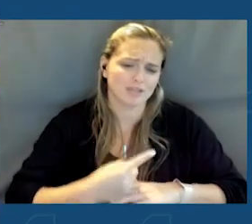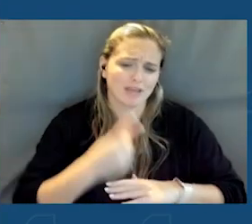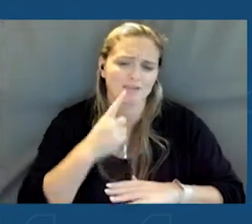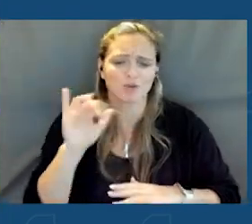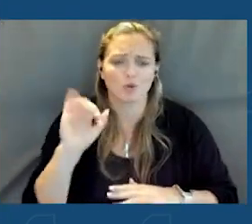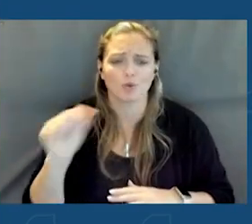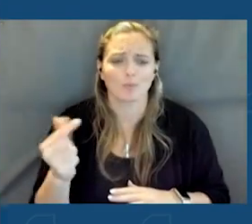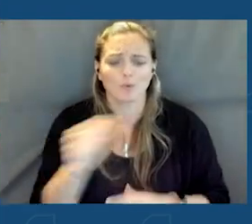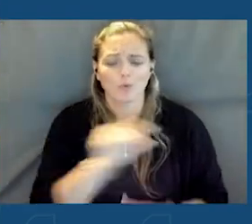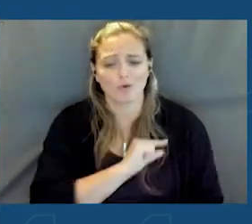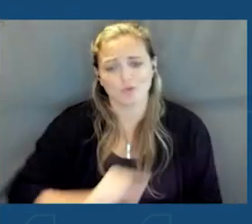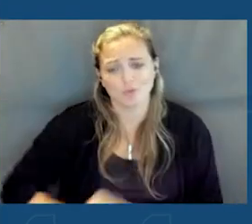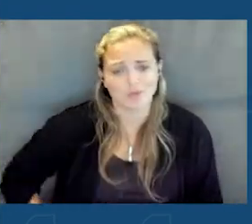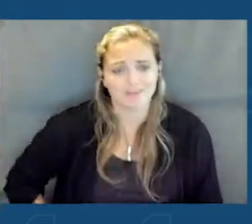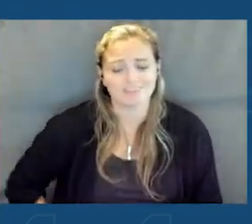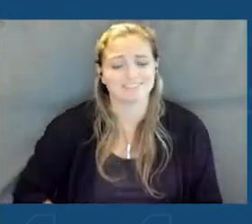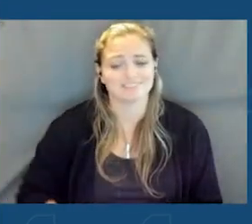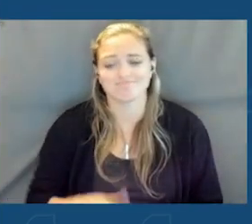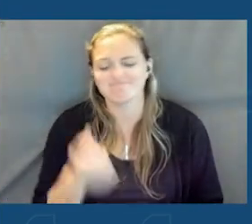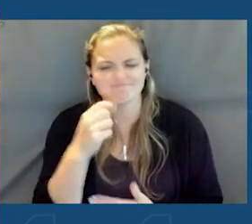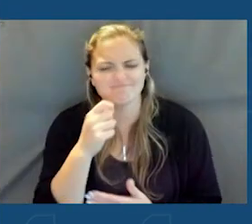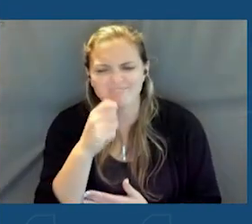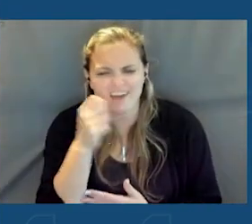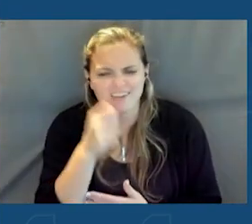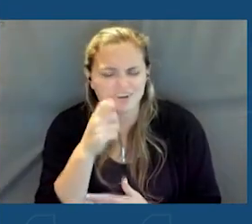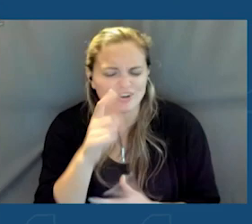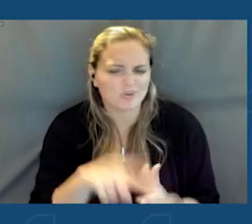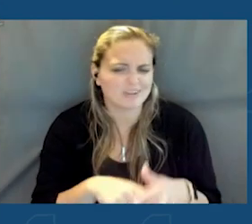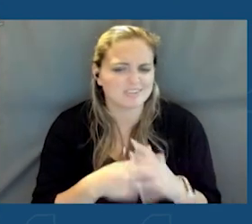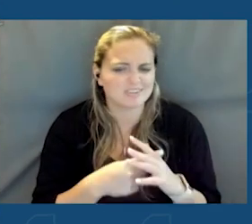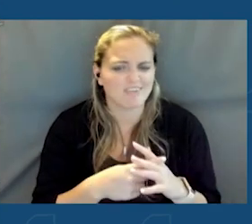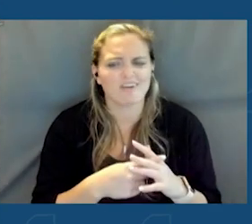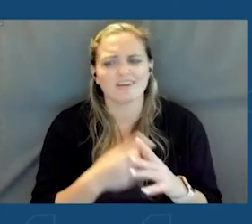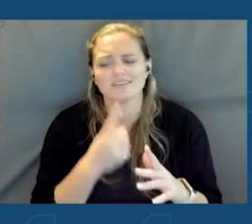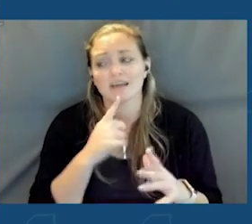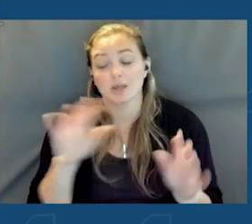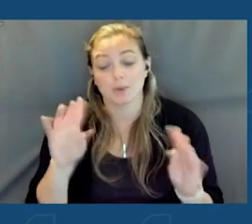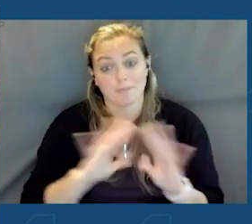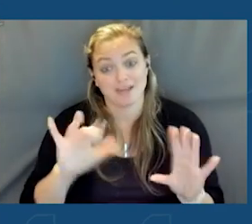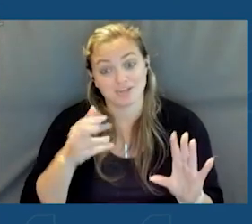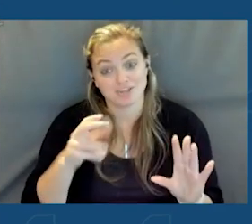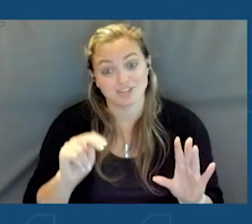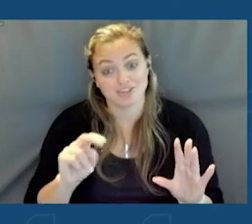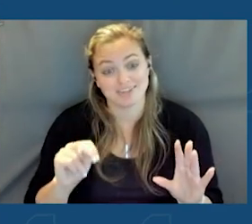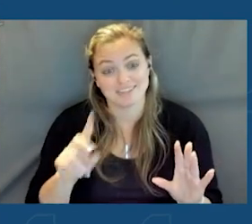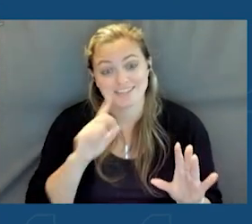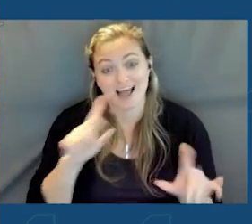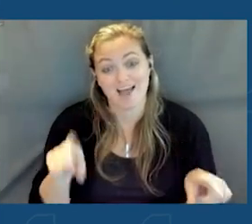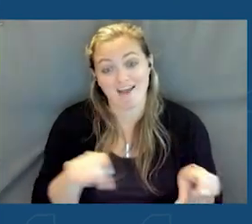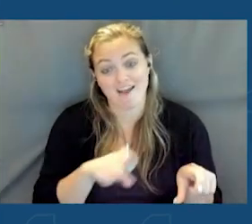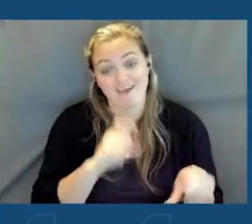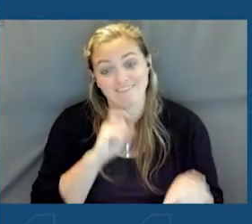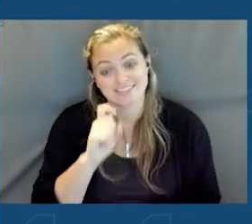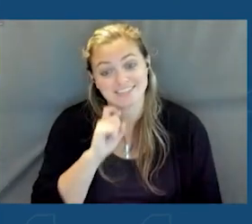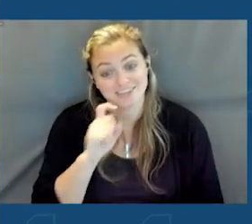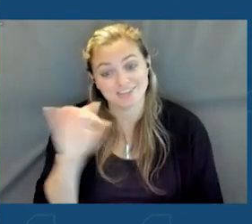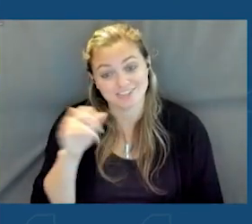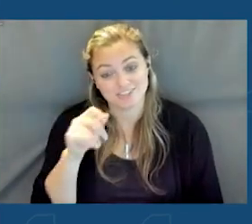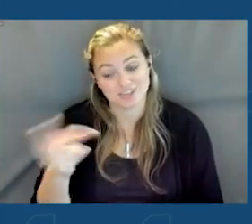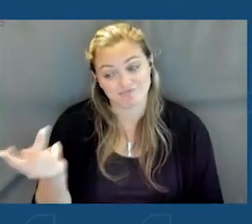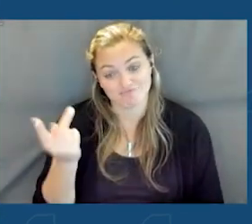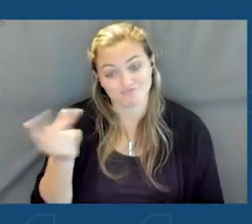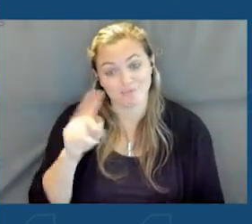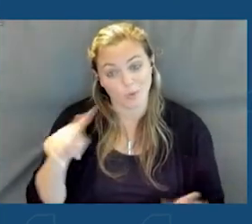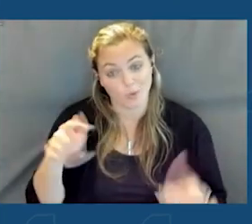Queens. Not every day you can start your day saying, Magic Johnson, I got sneakers in the Jeep. We're going to go out to the court right